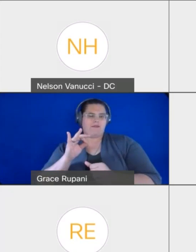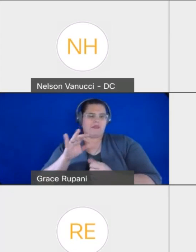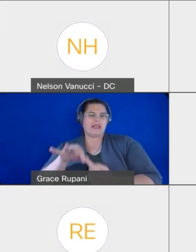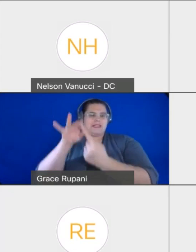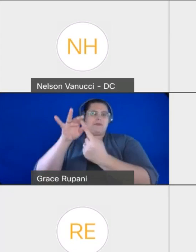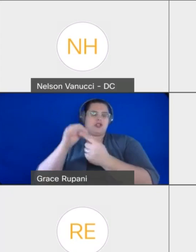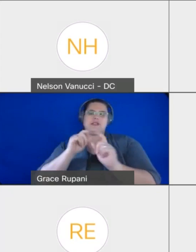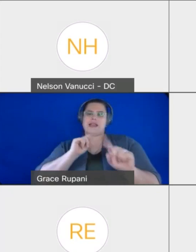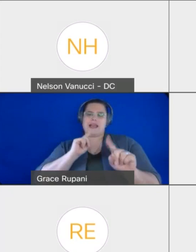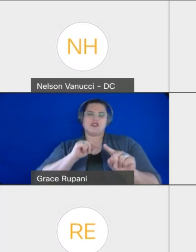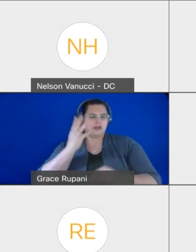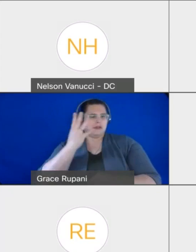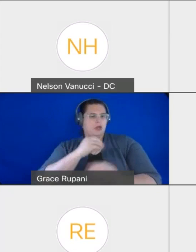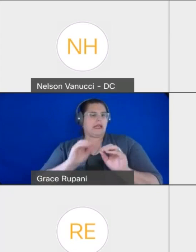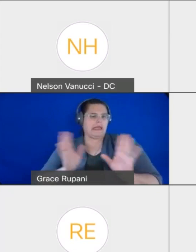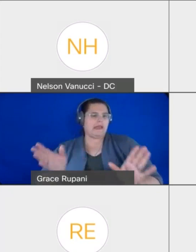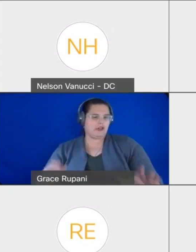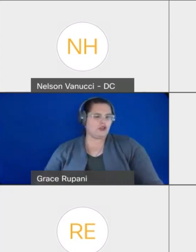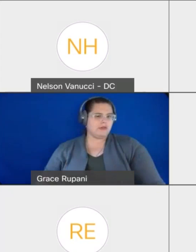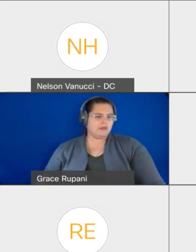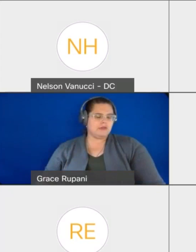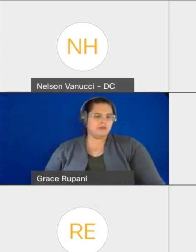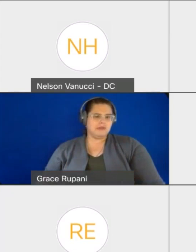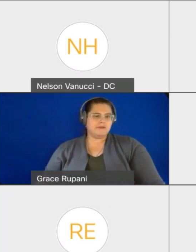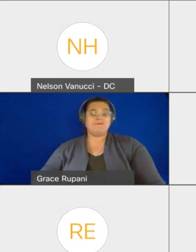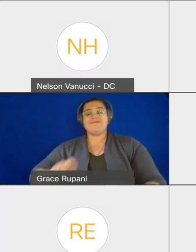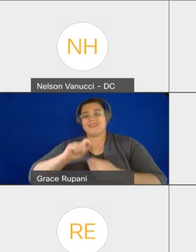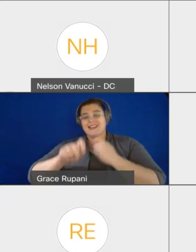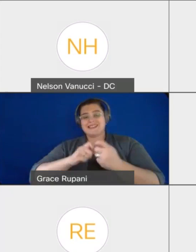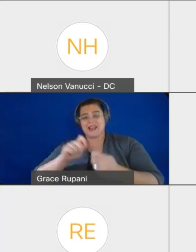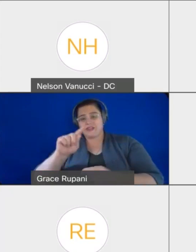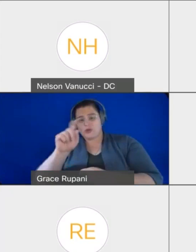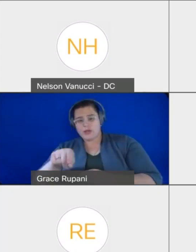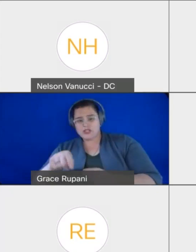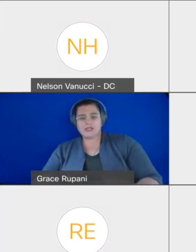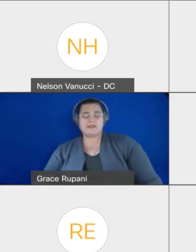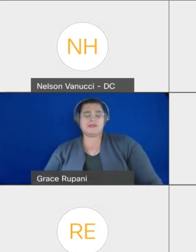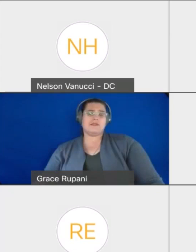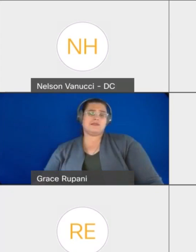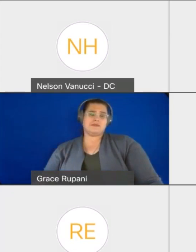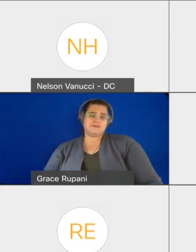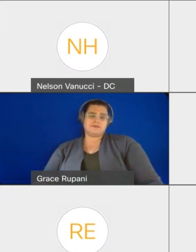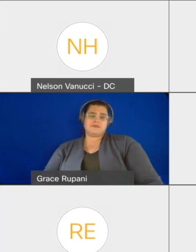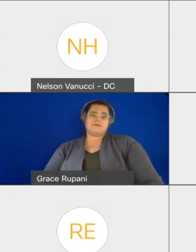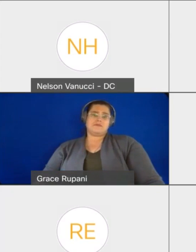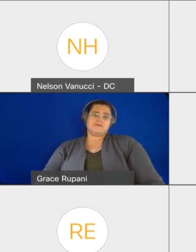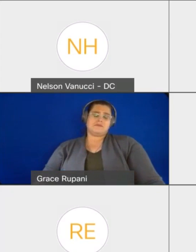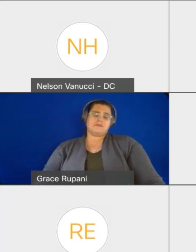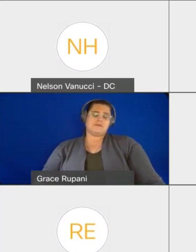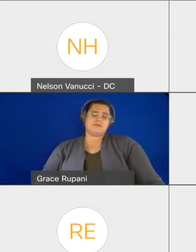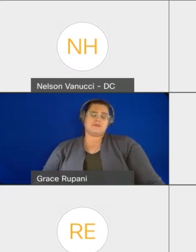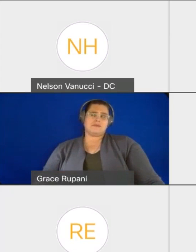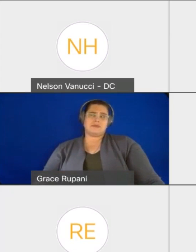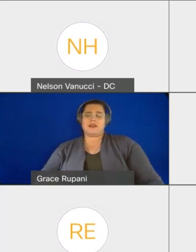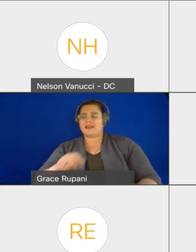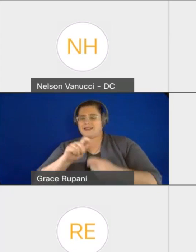I actually wasn't sure the exact question that was being asked. I think it was related to the mayor's order specifically, but